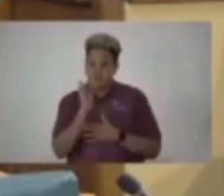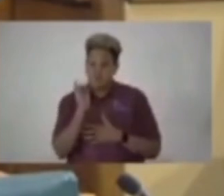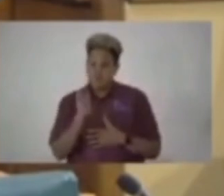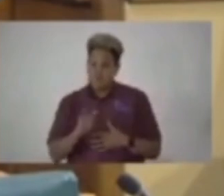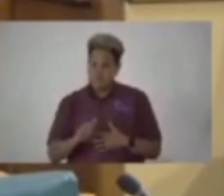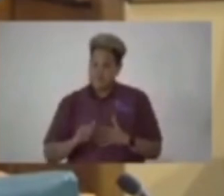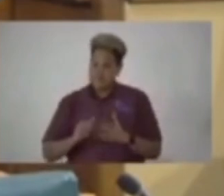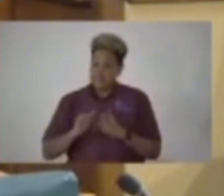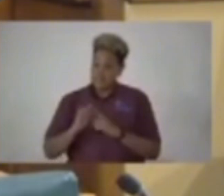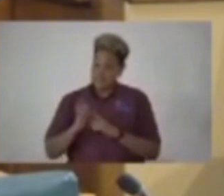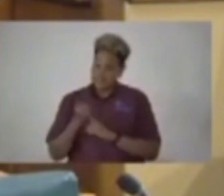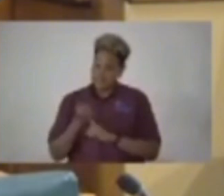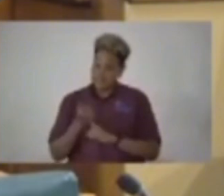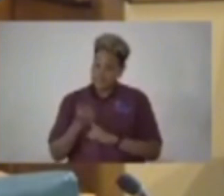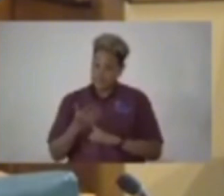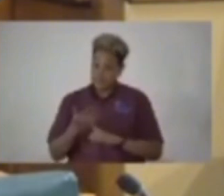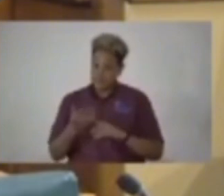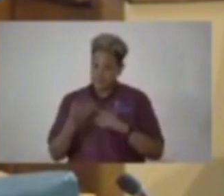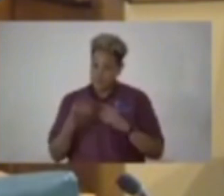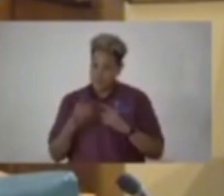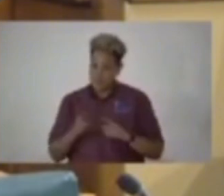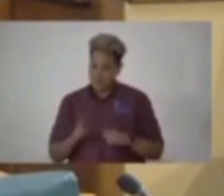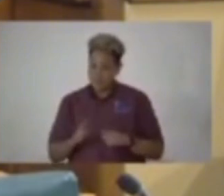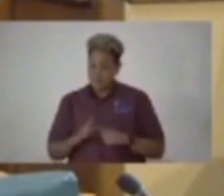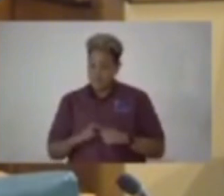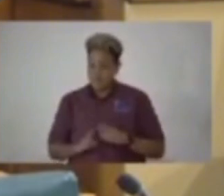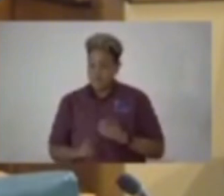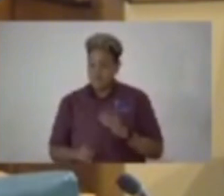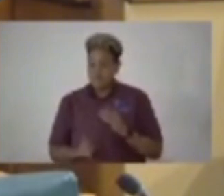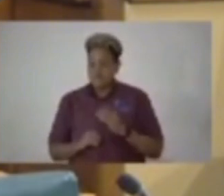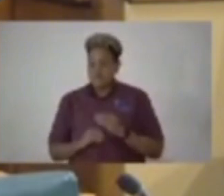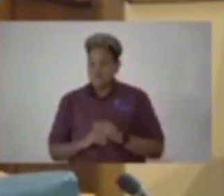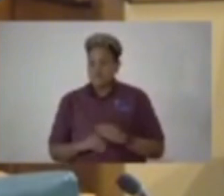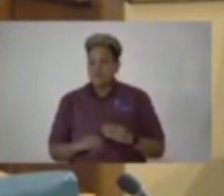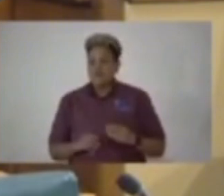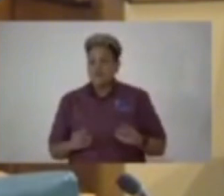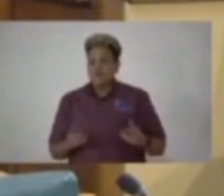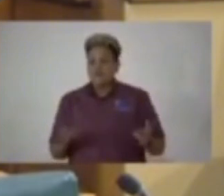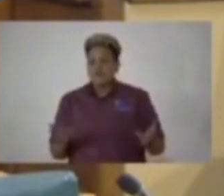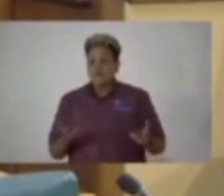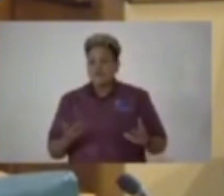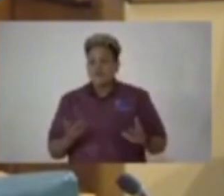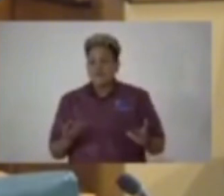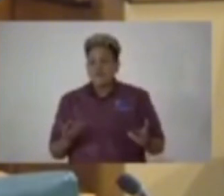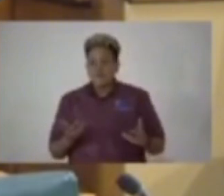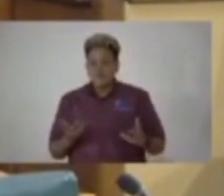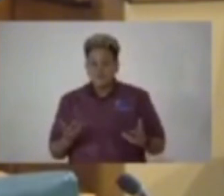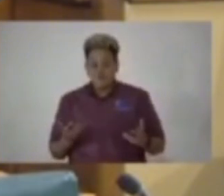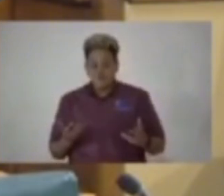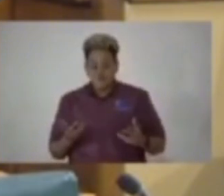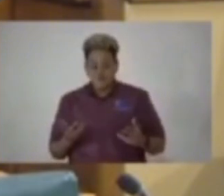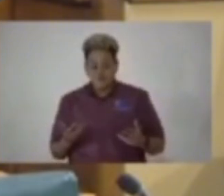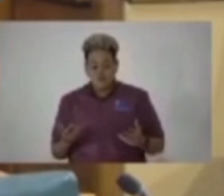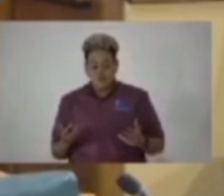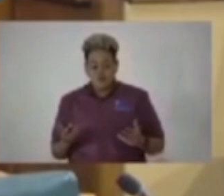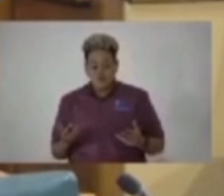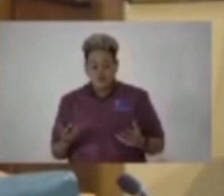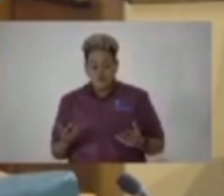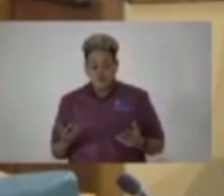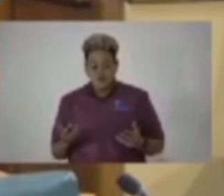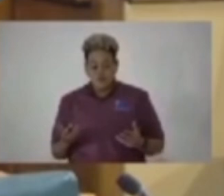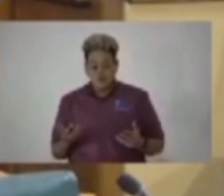Dr. Peter Phillips. So then, we are in for trouble. I know a lot of the